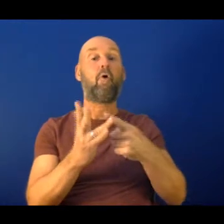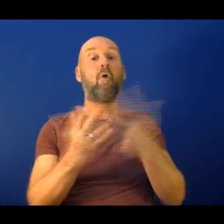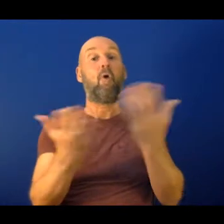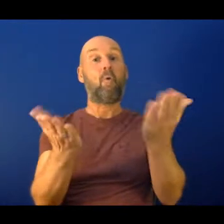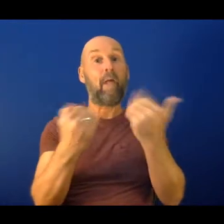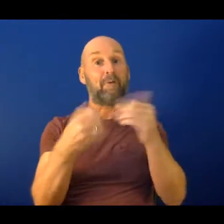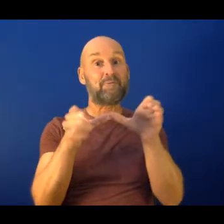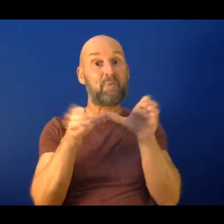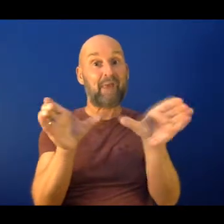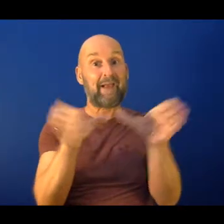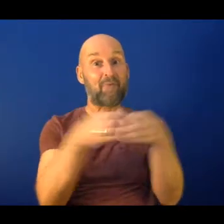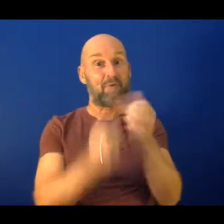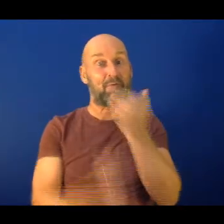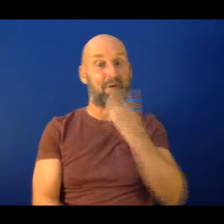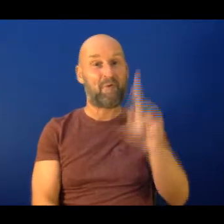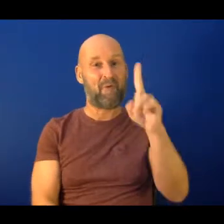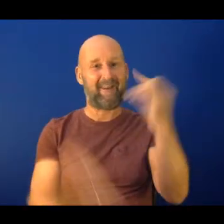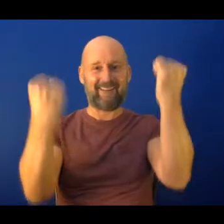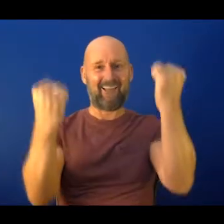Breakout Room 1. Yay!